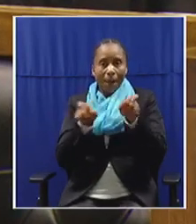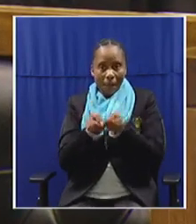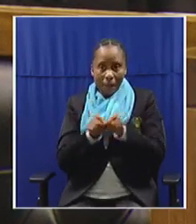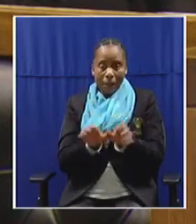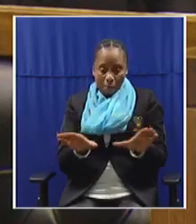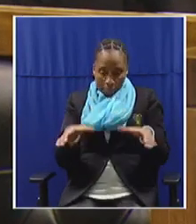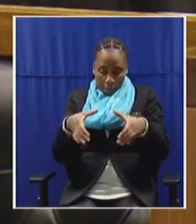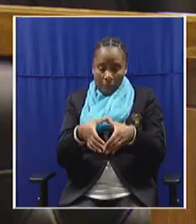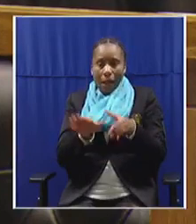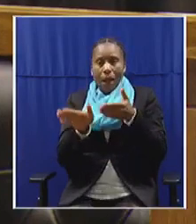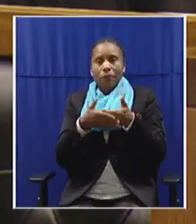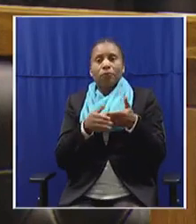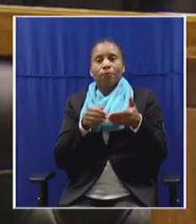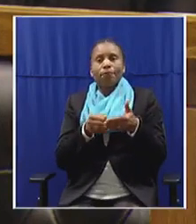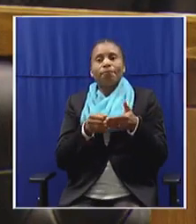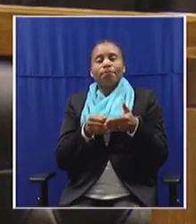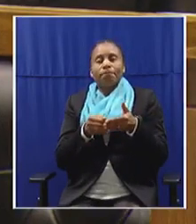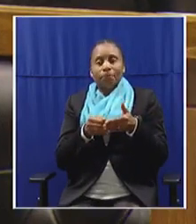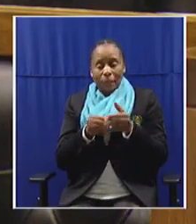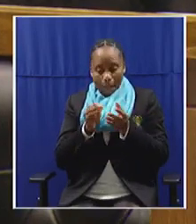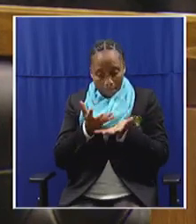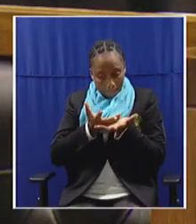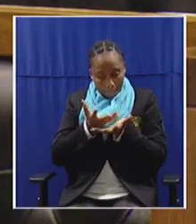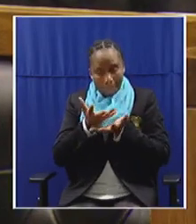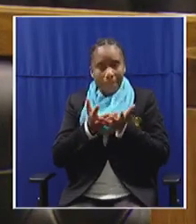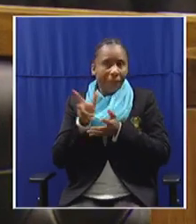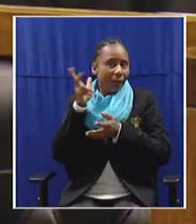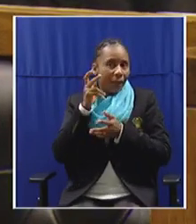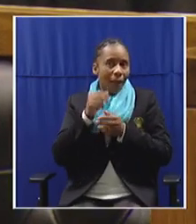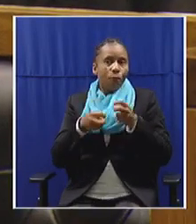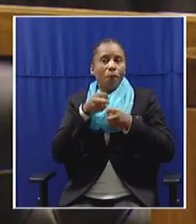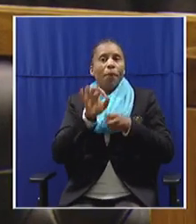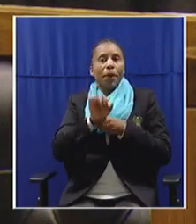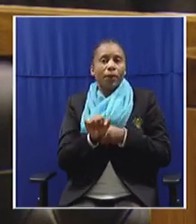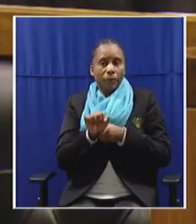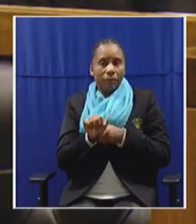meeting and hear their problems. And at times,